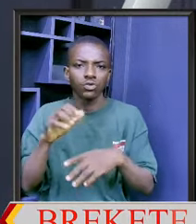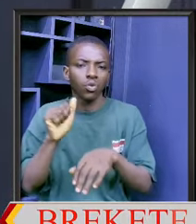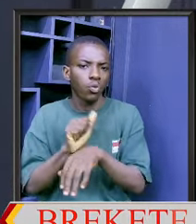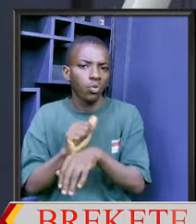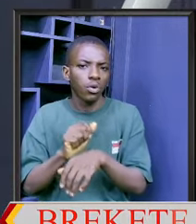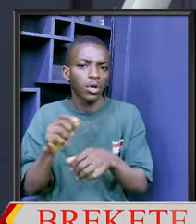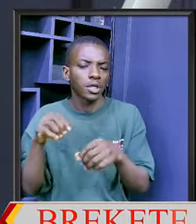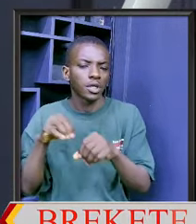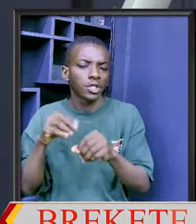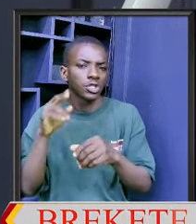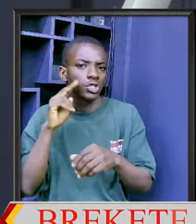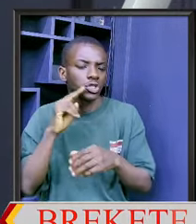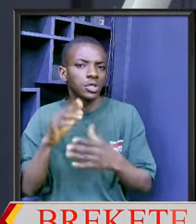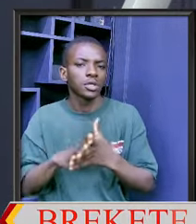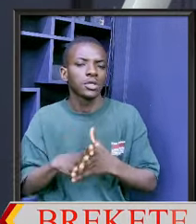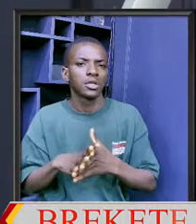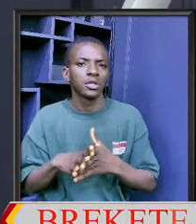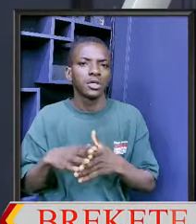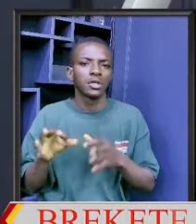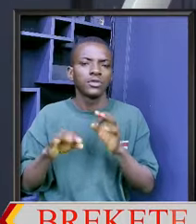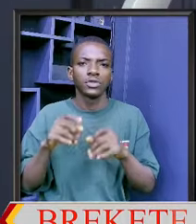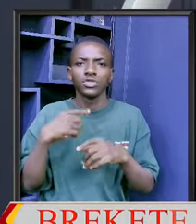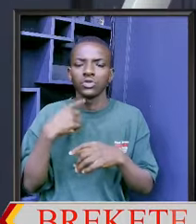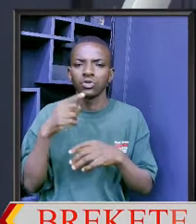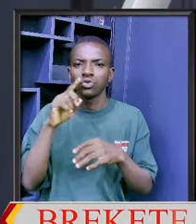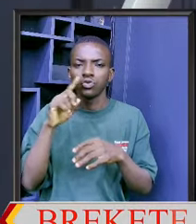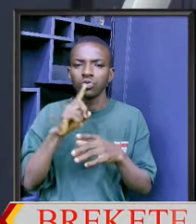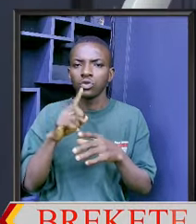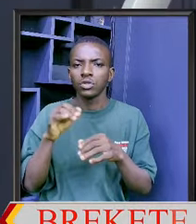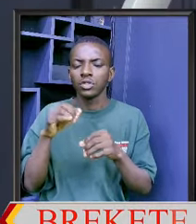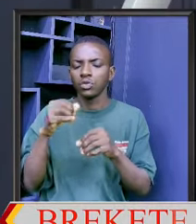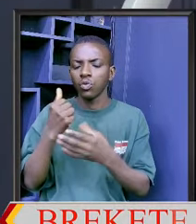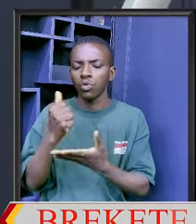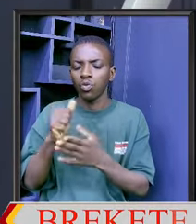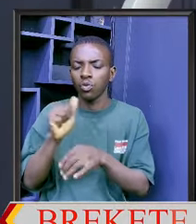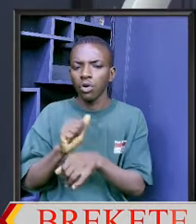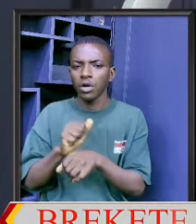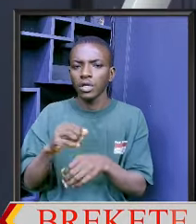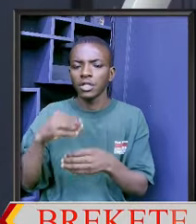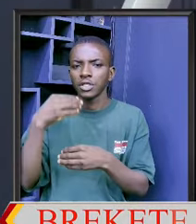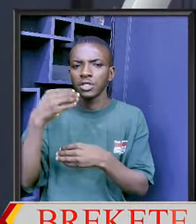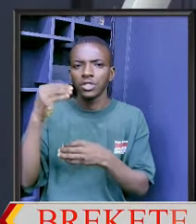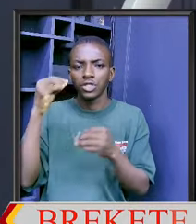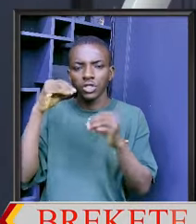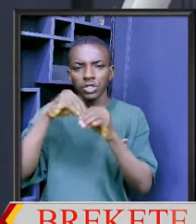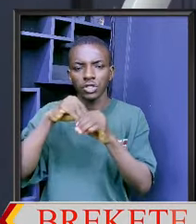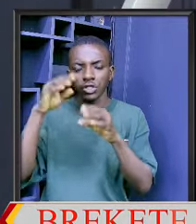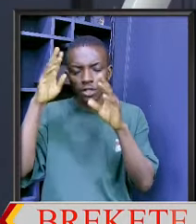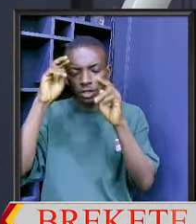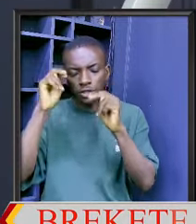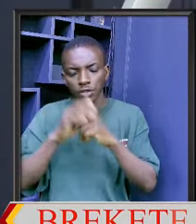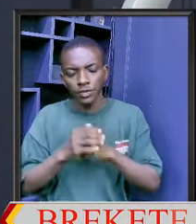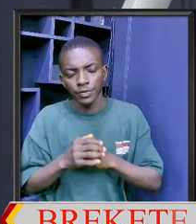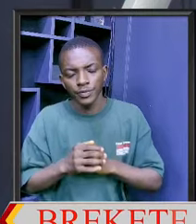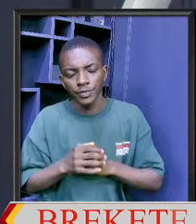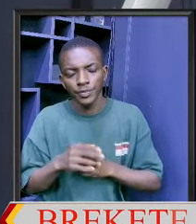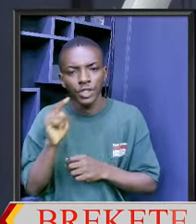Nigeria. It will say now truth, they work for Nigeria. He is supposed to be the next Senate president.